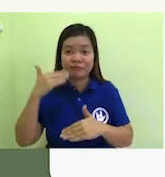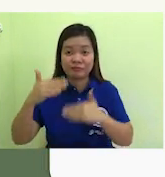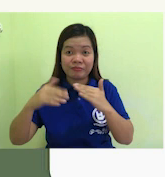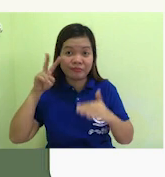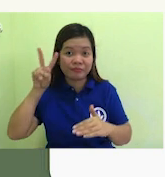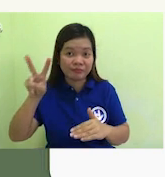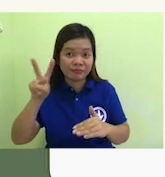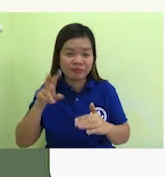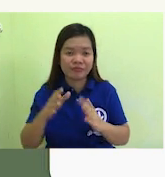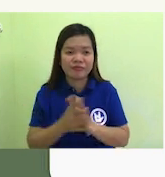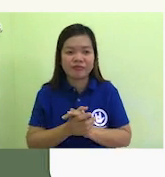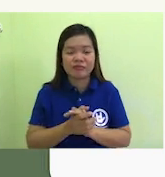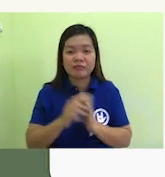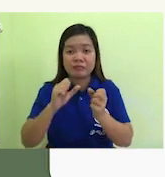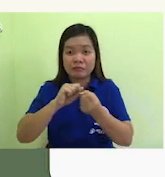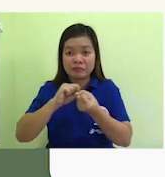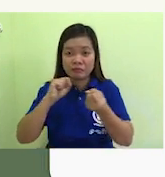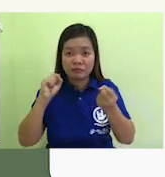Step 2.